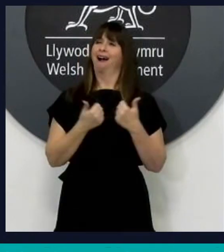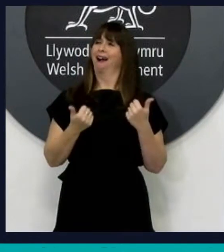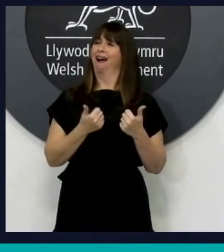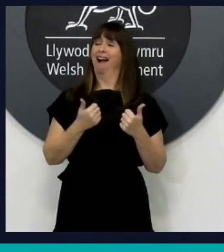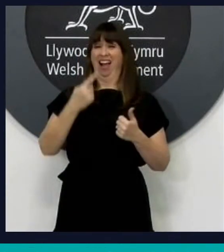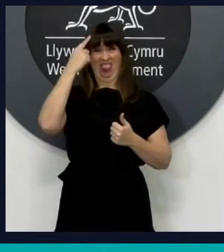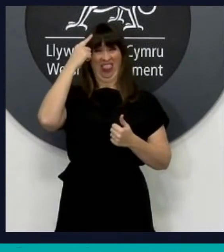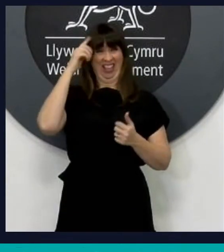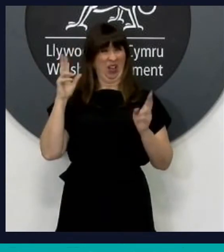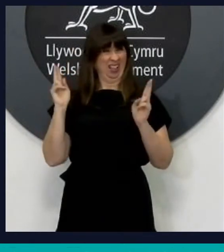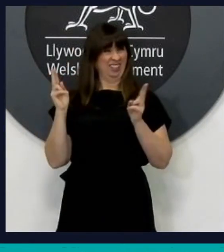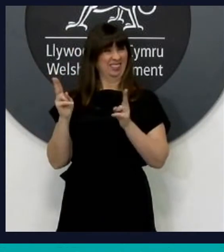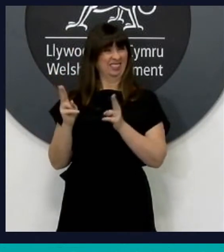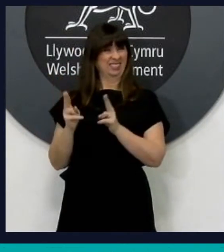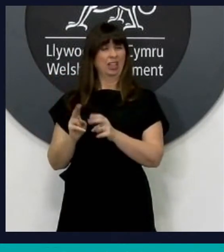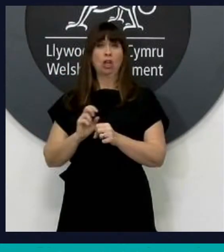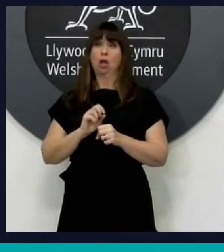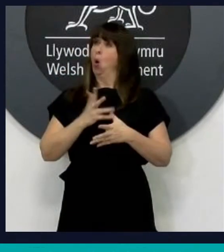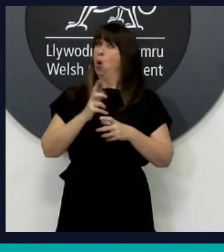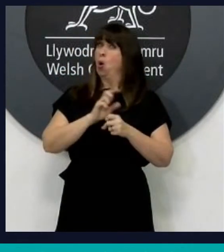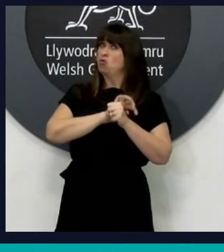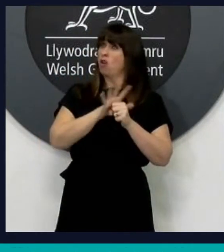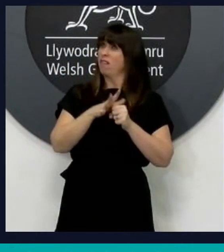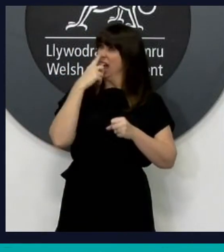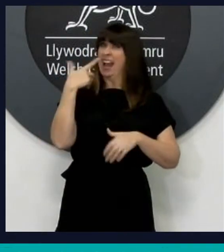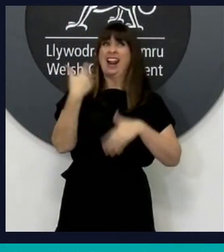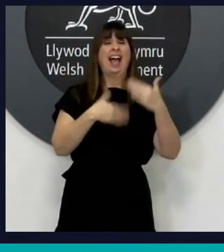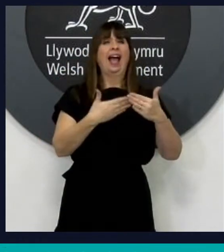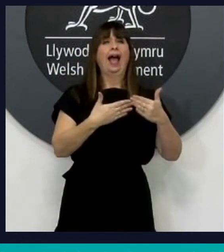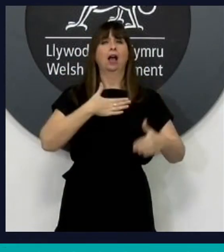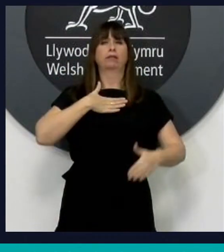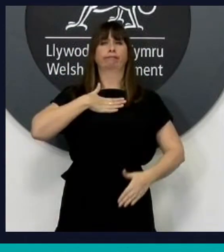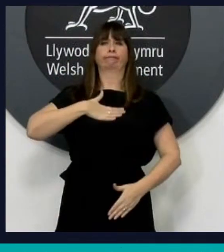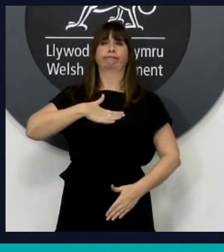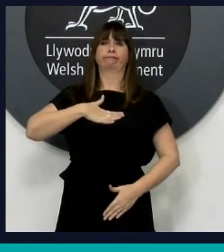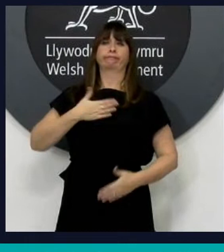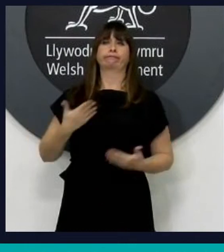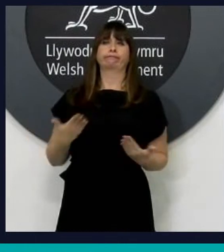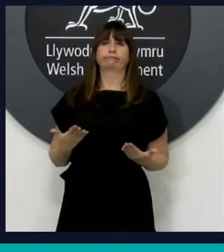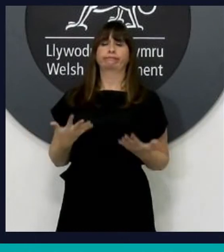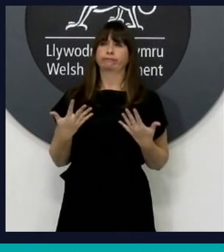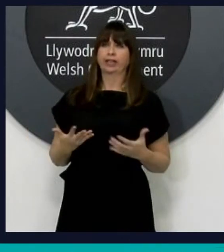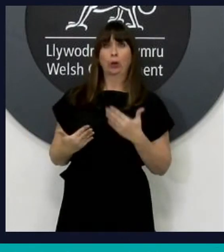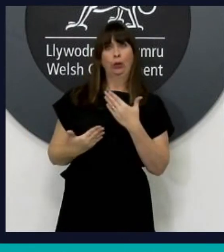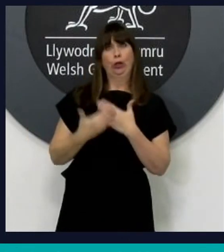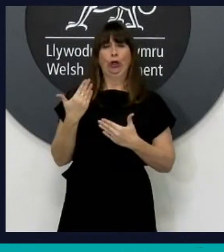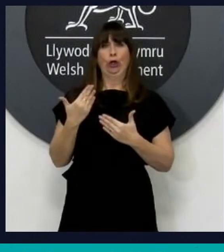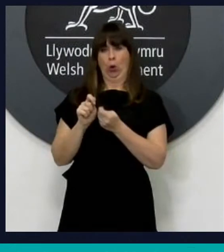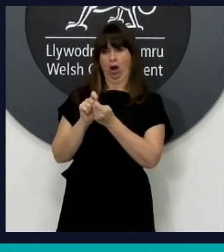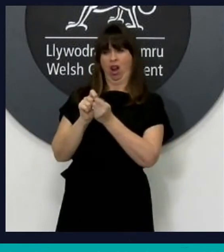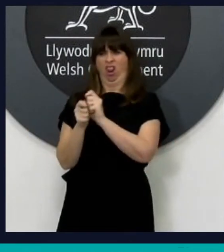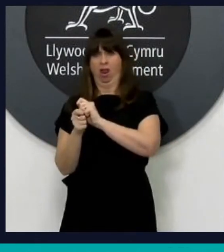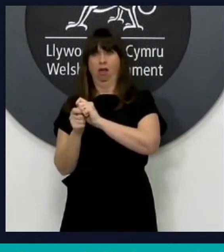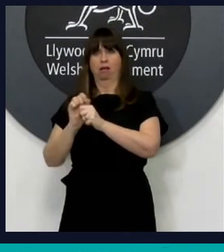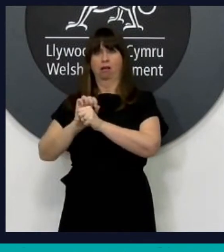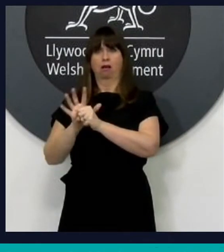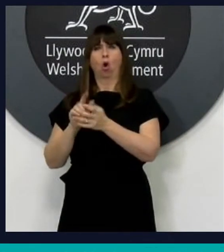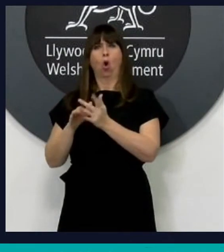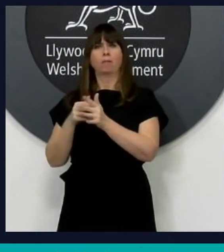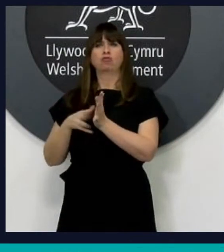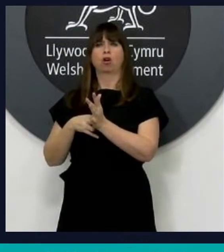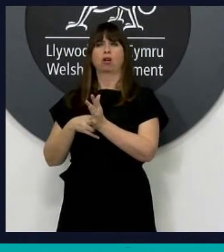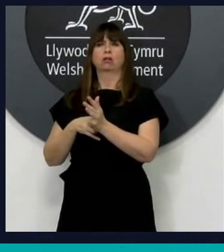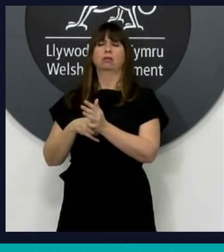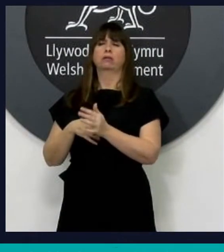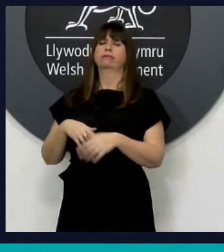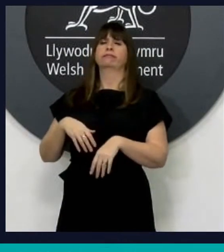about a future not overshadowed by the pandemic. But we now face the uncertainty about a new variant of coronavirus just